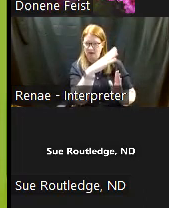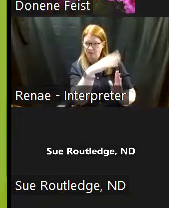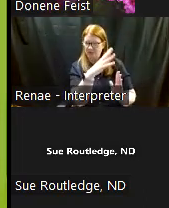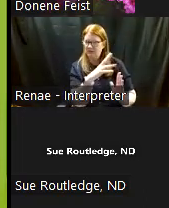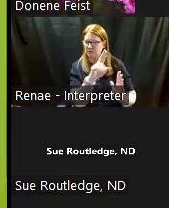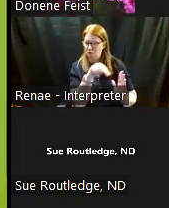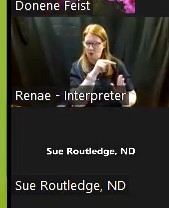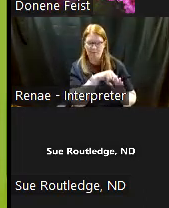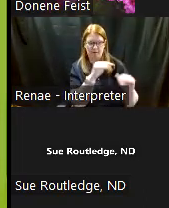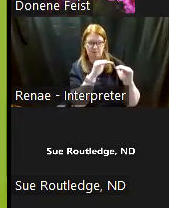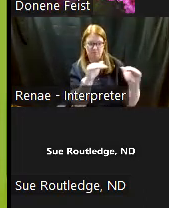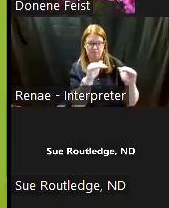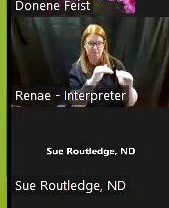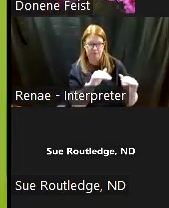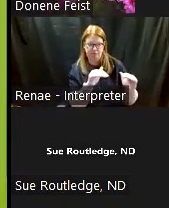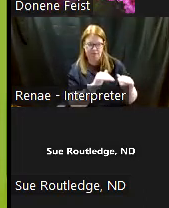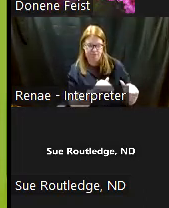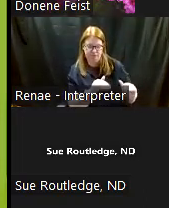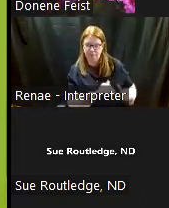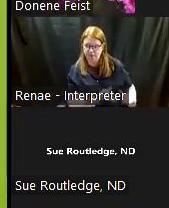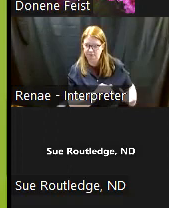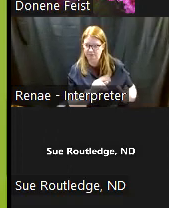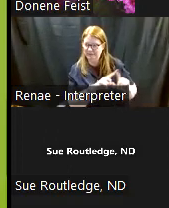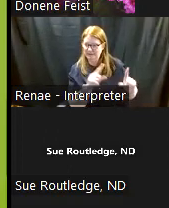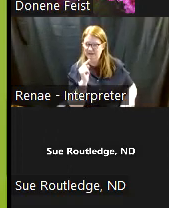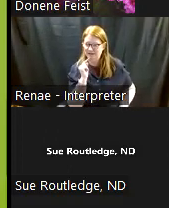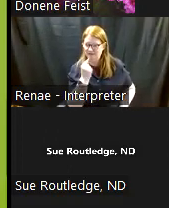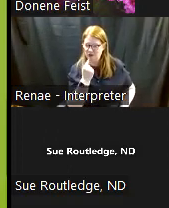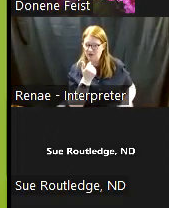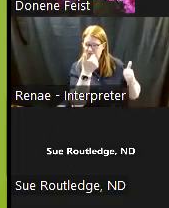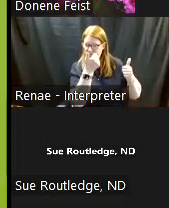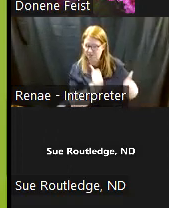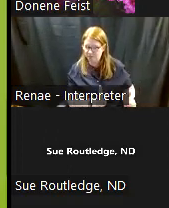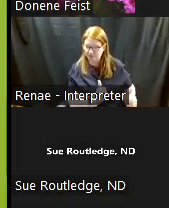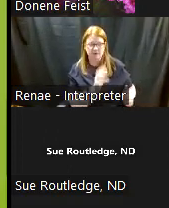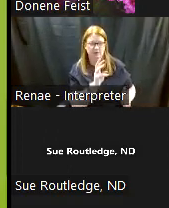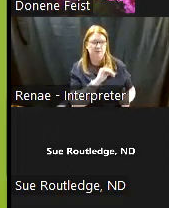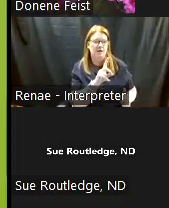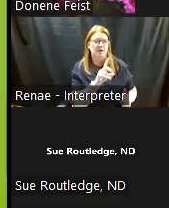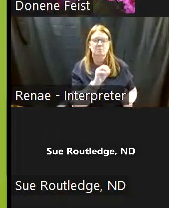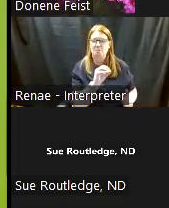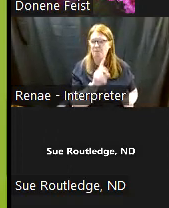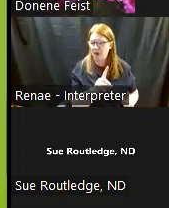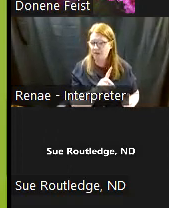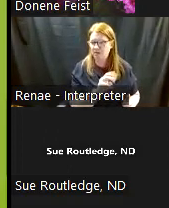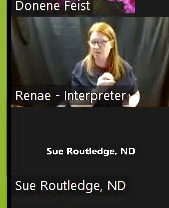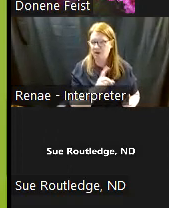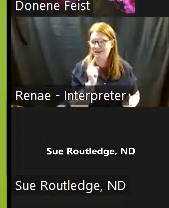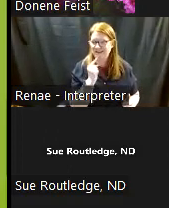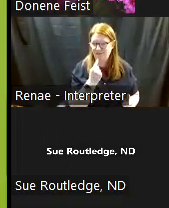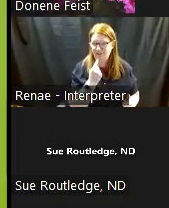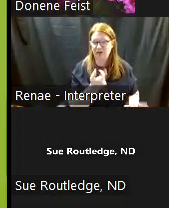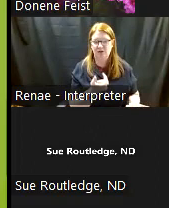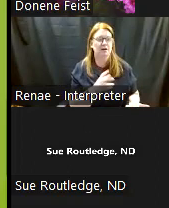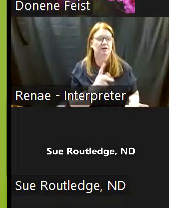and then each level down is like a different severity. We use degrees, so mild, moderate, moderately severe, severe, and profound